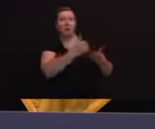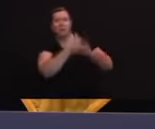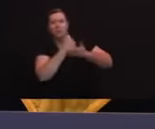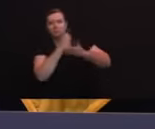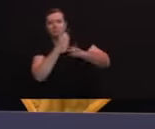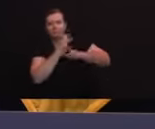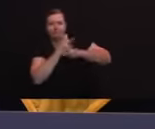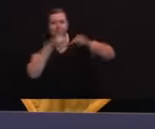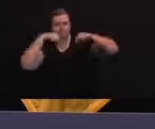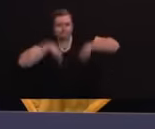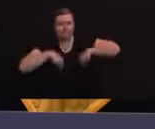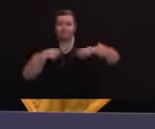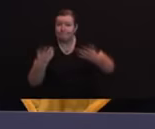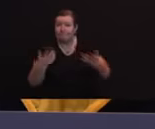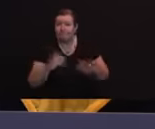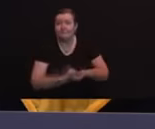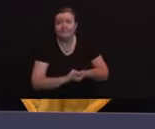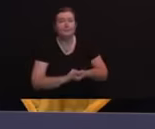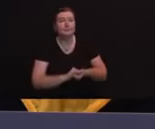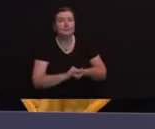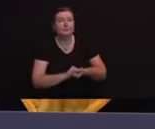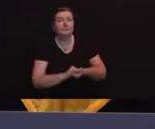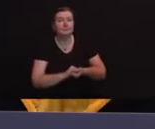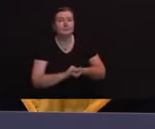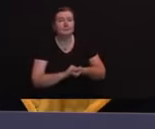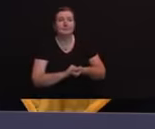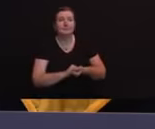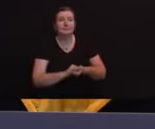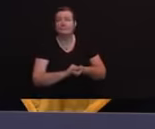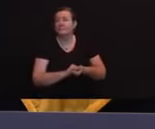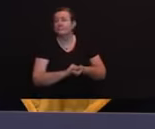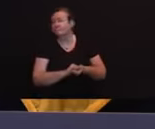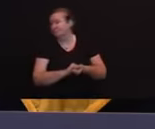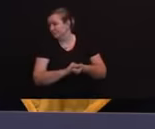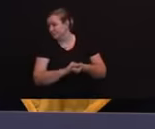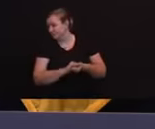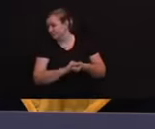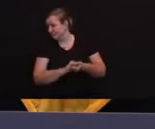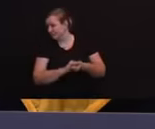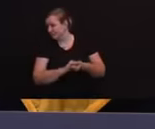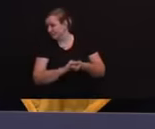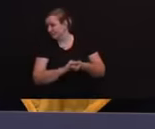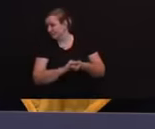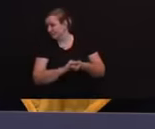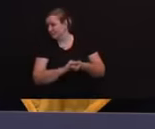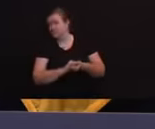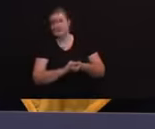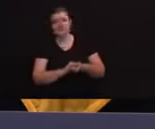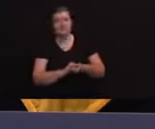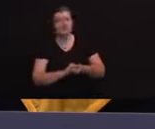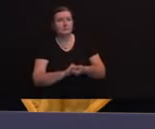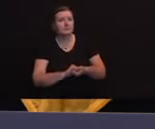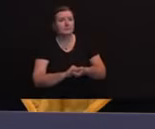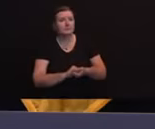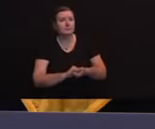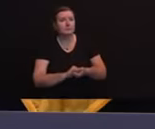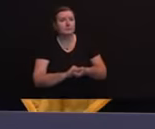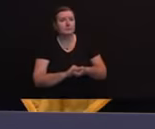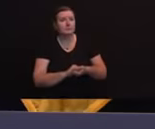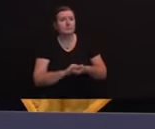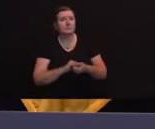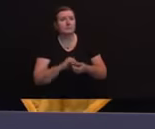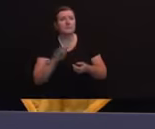come. We'll do a circle. We'll go back to Daniel and come back around. Thank you. Oh, me first. Okay. Daniel, don't give me one of your A